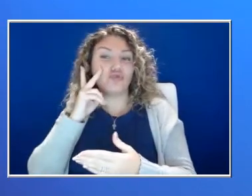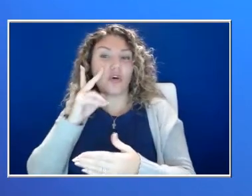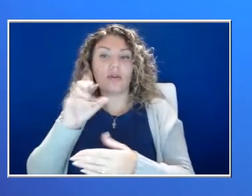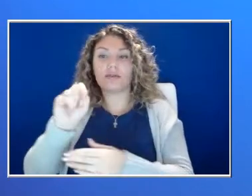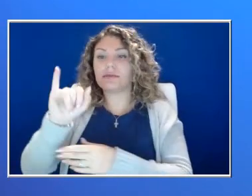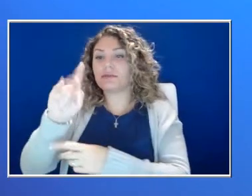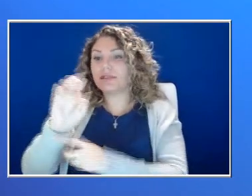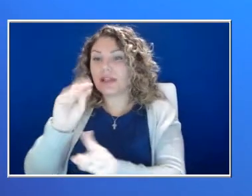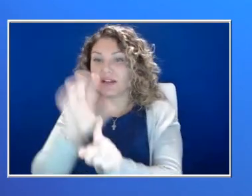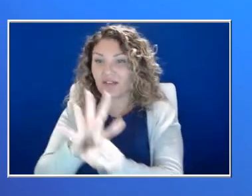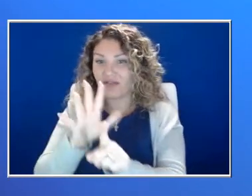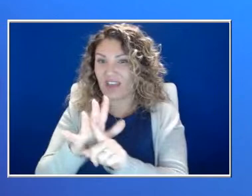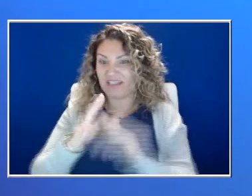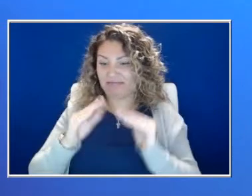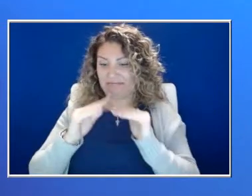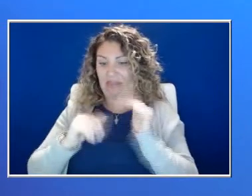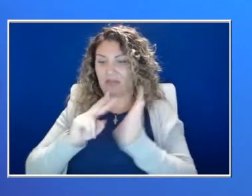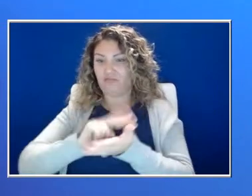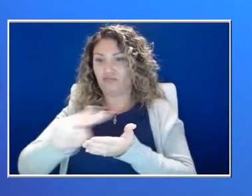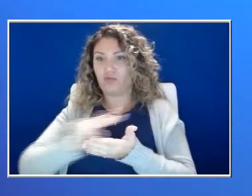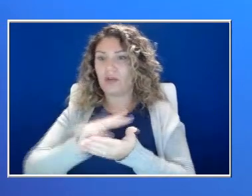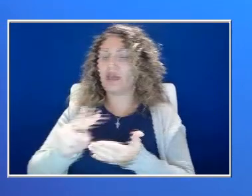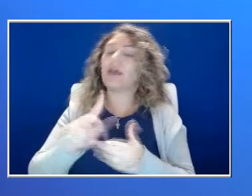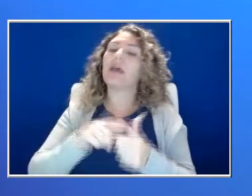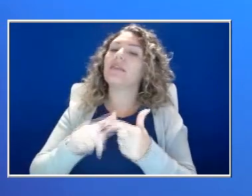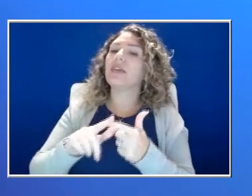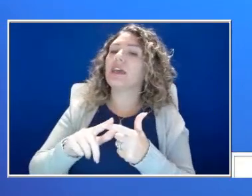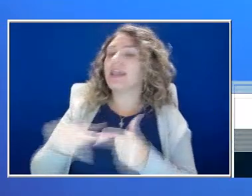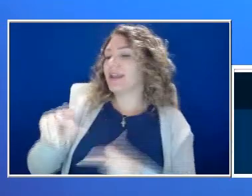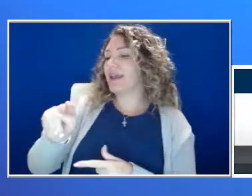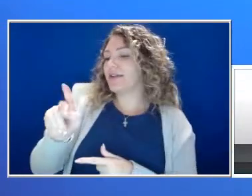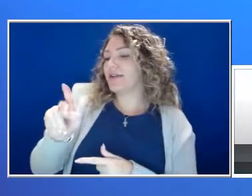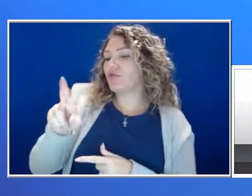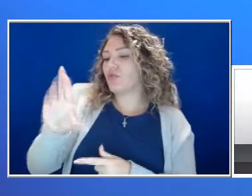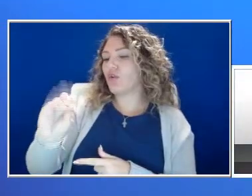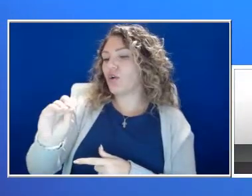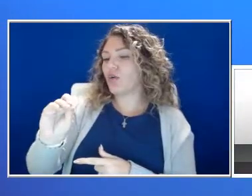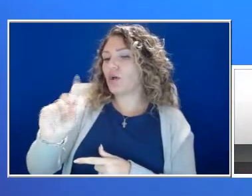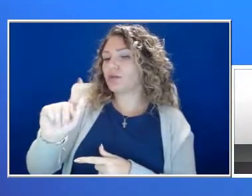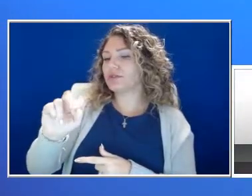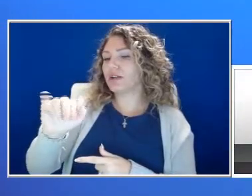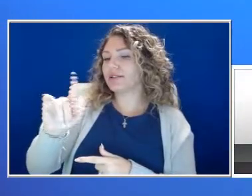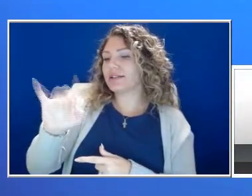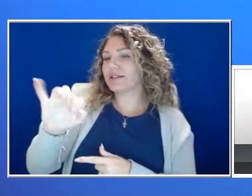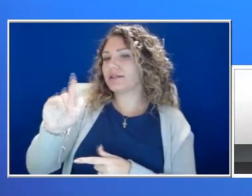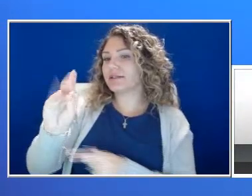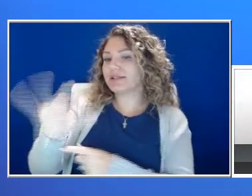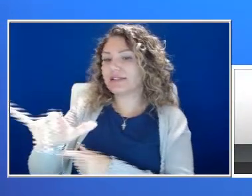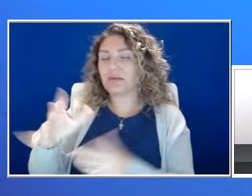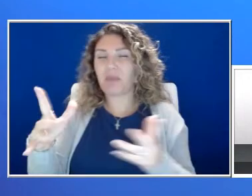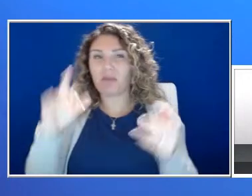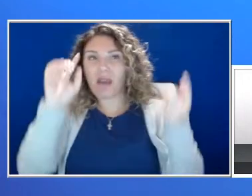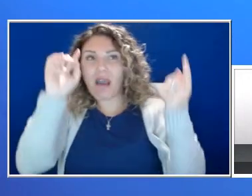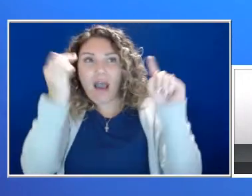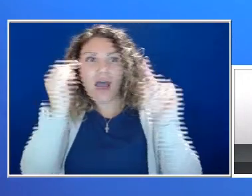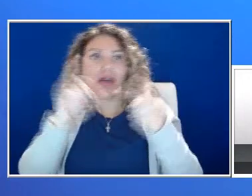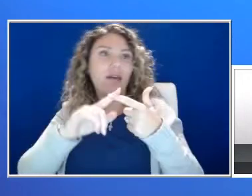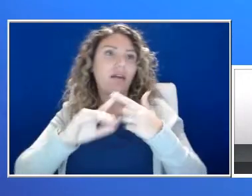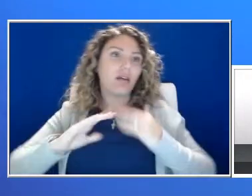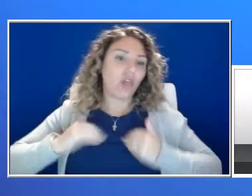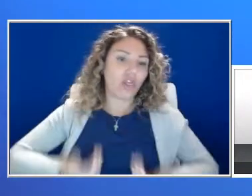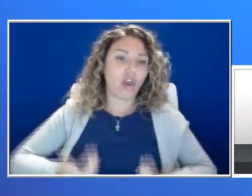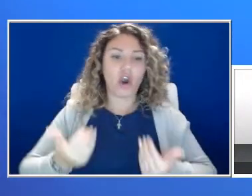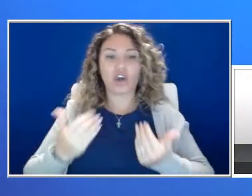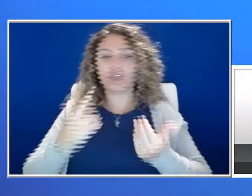the Carvecti is the neurotoxicity. And that could be very mild, like a headache, some lethargy, or ultimate status. It could be worse, up to seizures